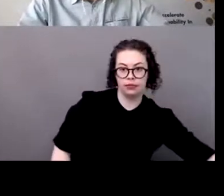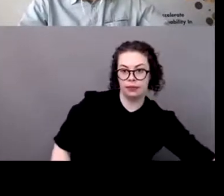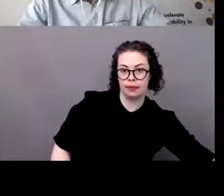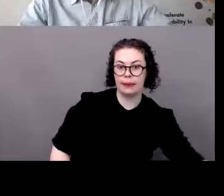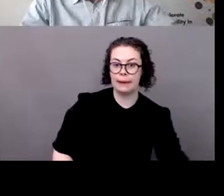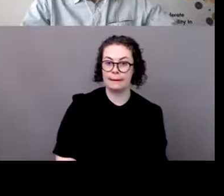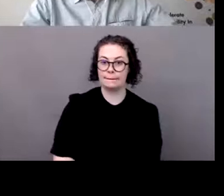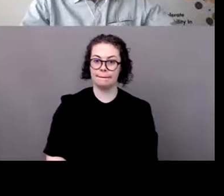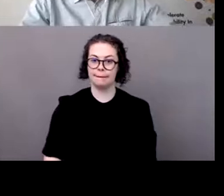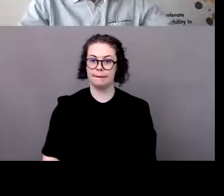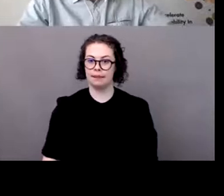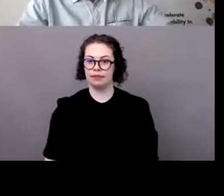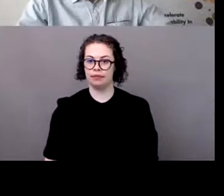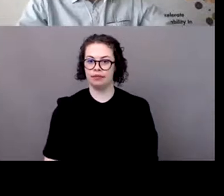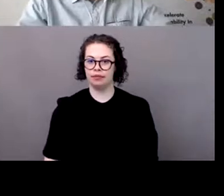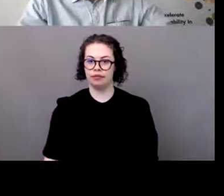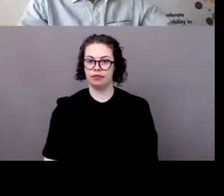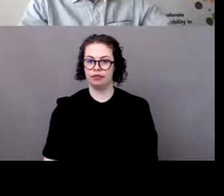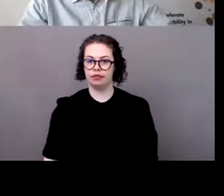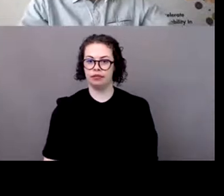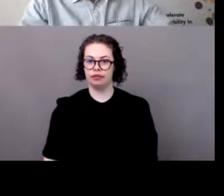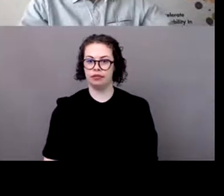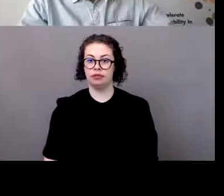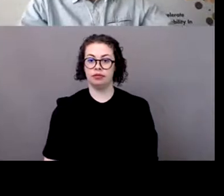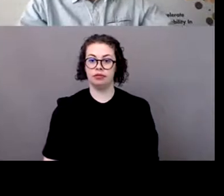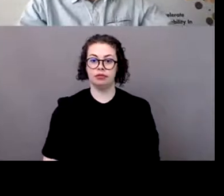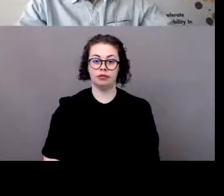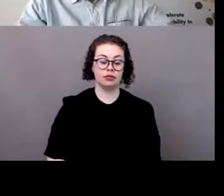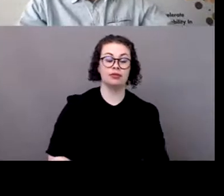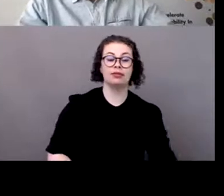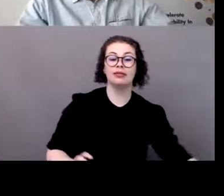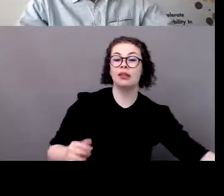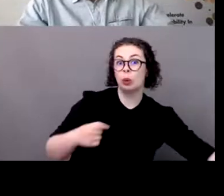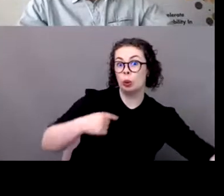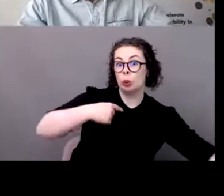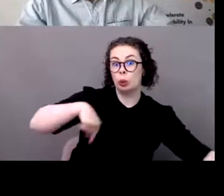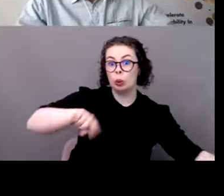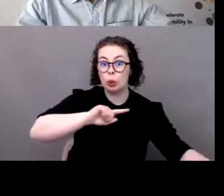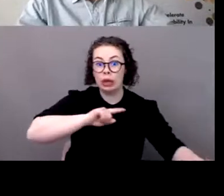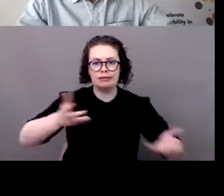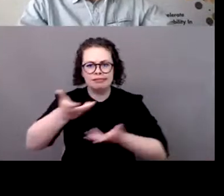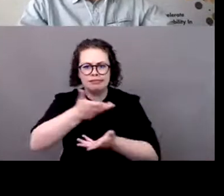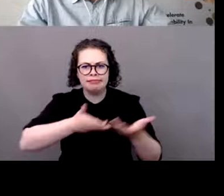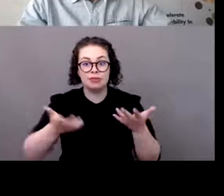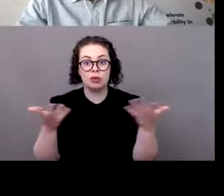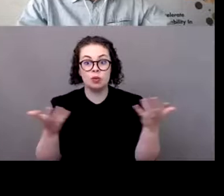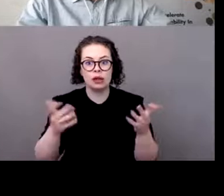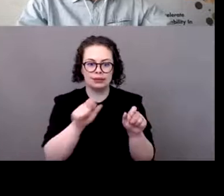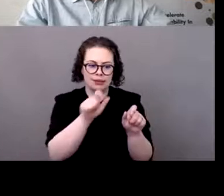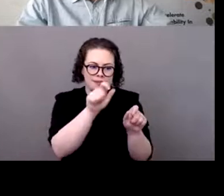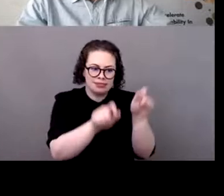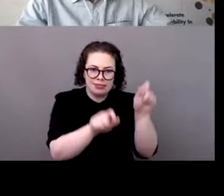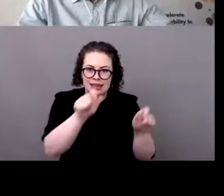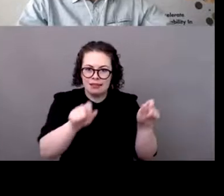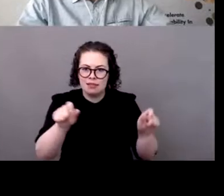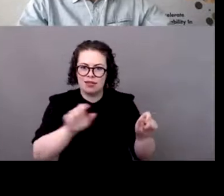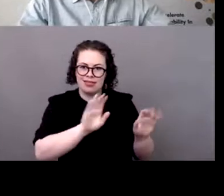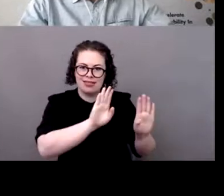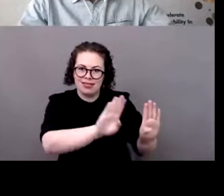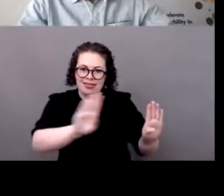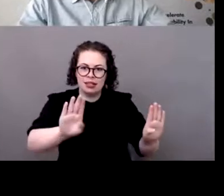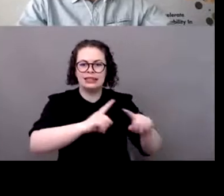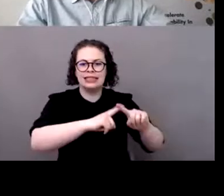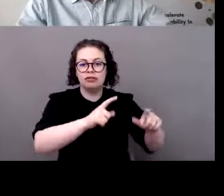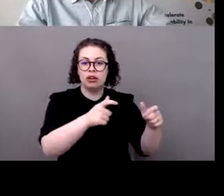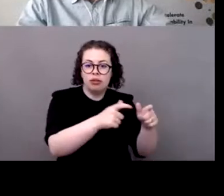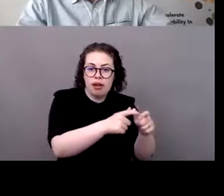we're talking here about stakeholder involvement, and that's exactly where currently the biggest challenge, I think, is. Because if we want to get to the goals that we